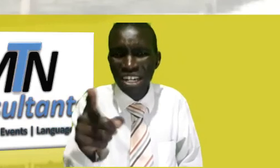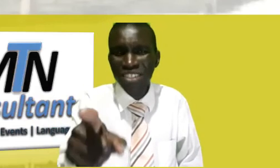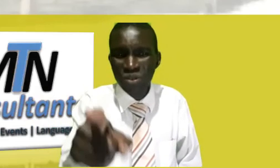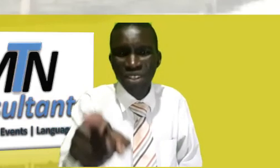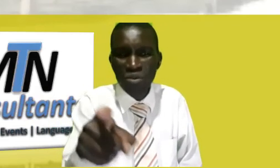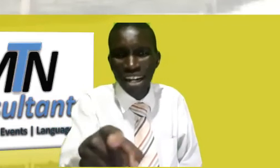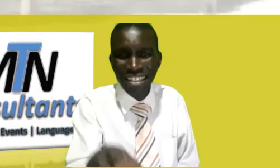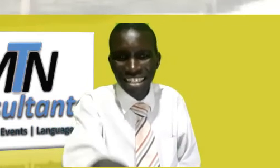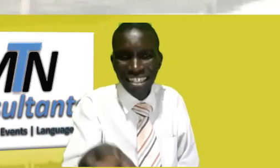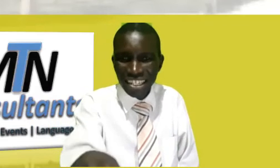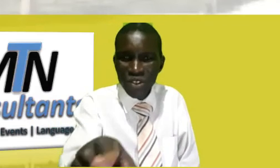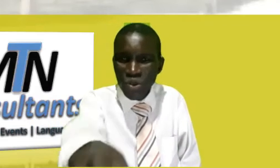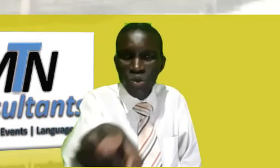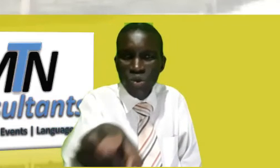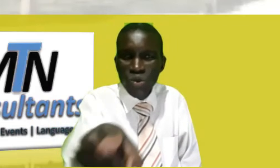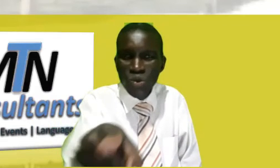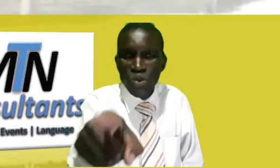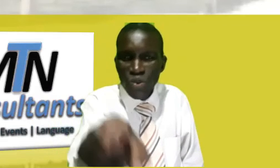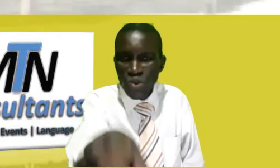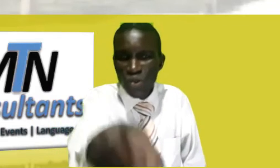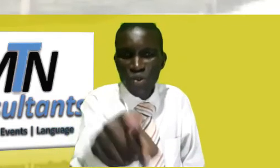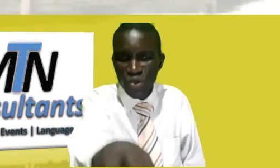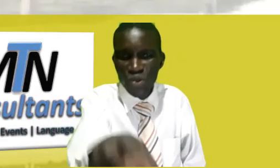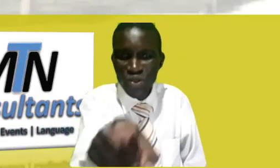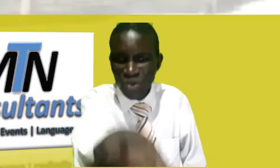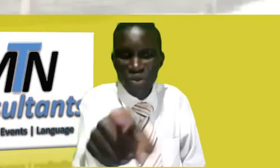to point to someone, you,